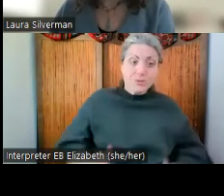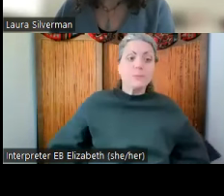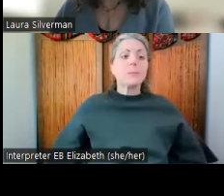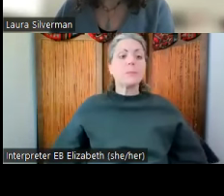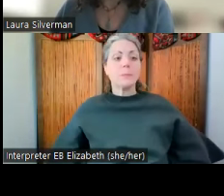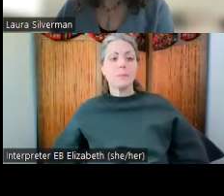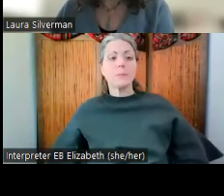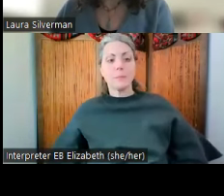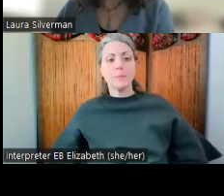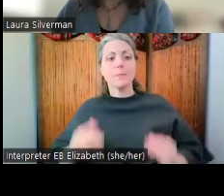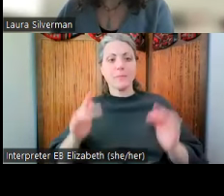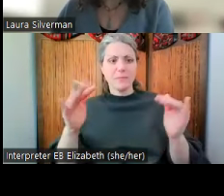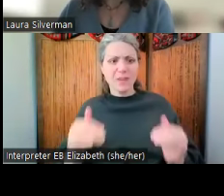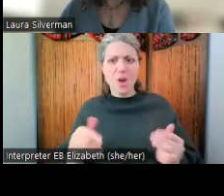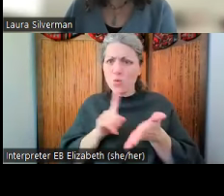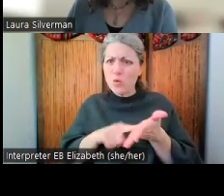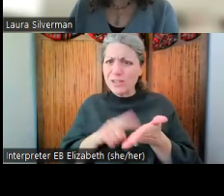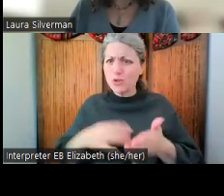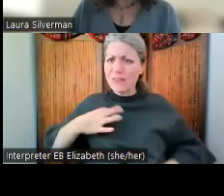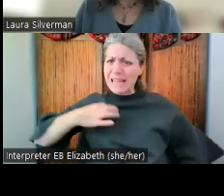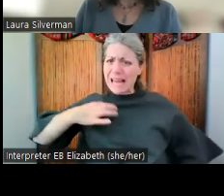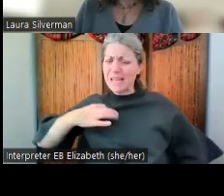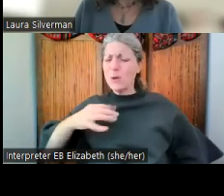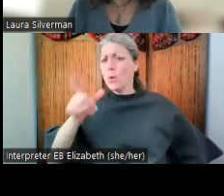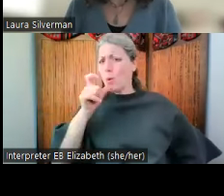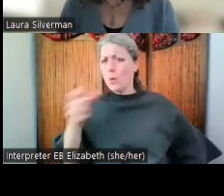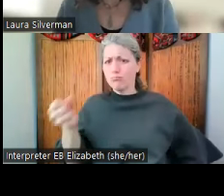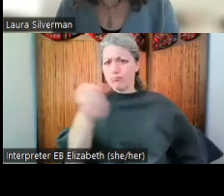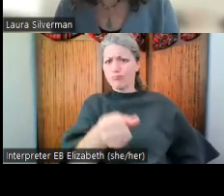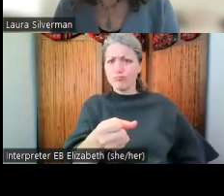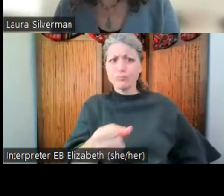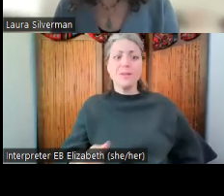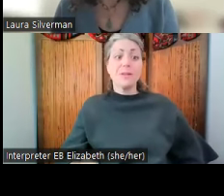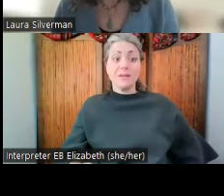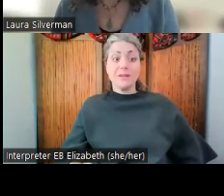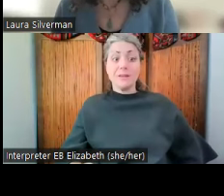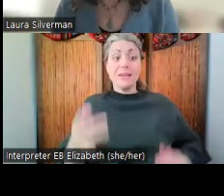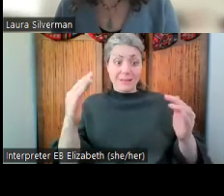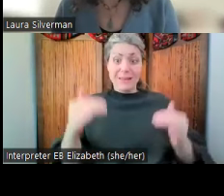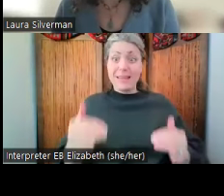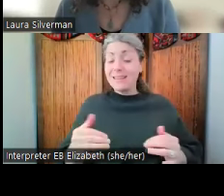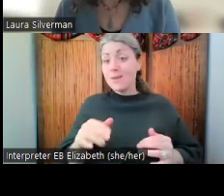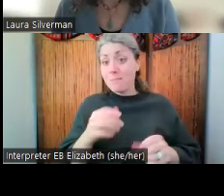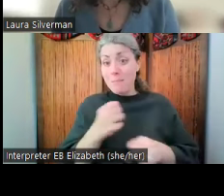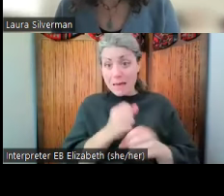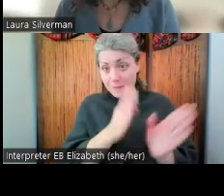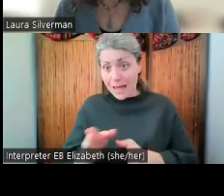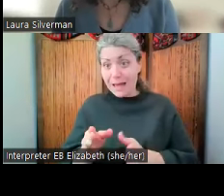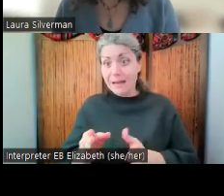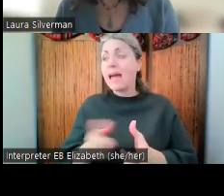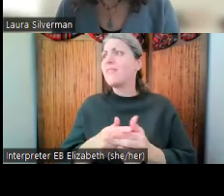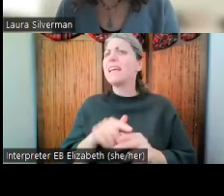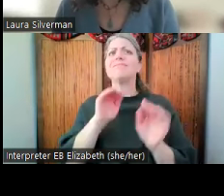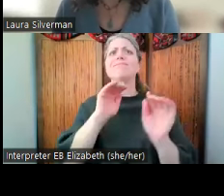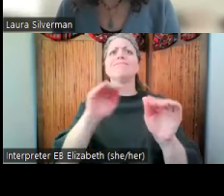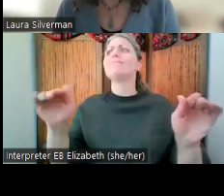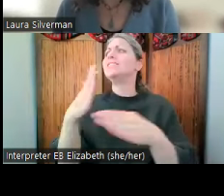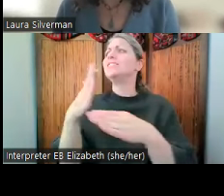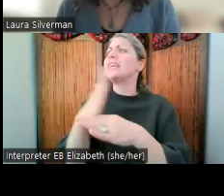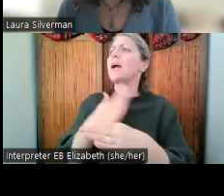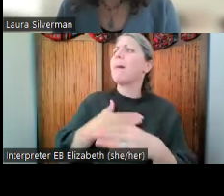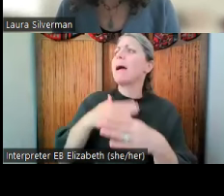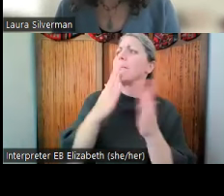to research candidates and then share your plan with others if you need assistance, so that you can ensure that you get to polling places or